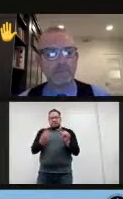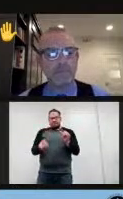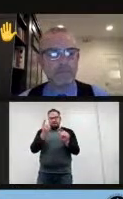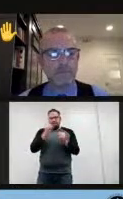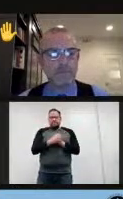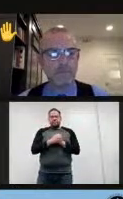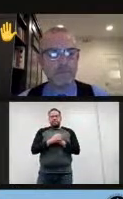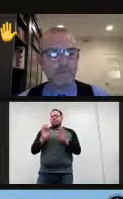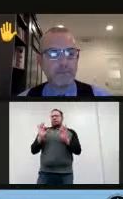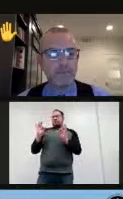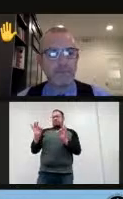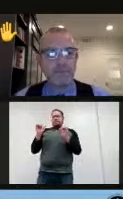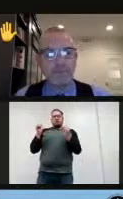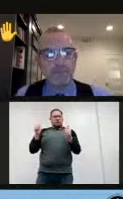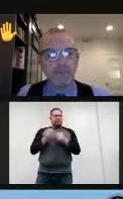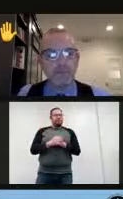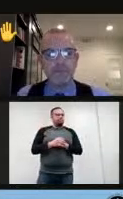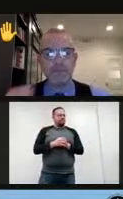right.